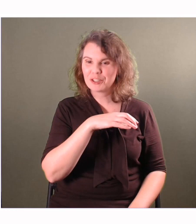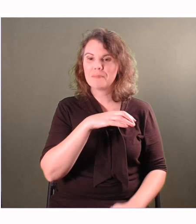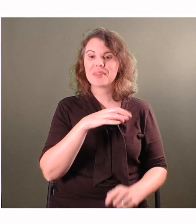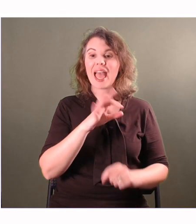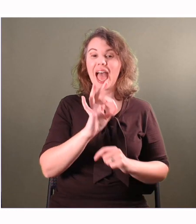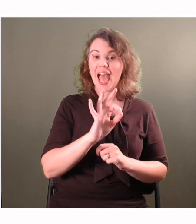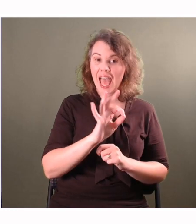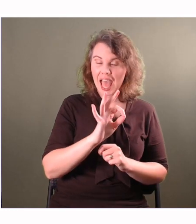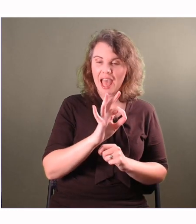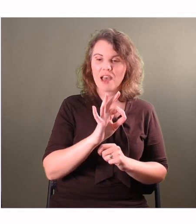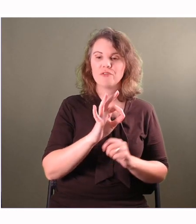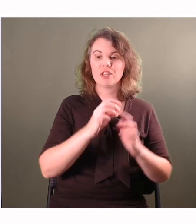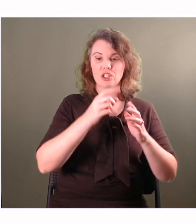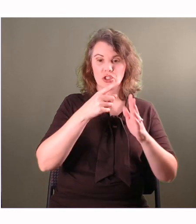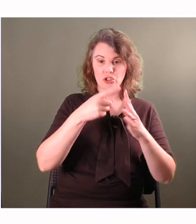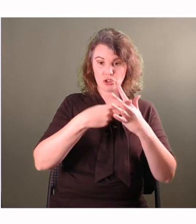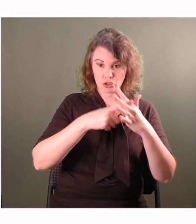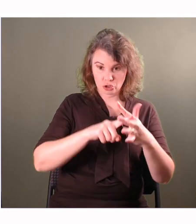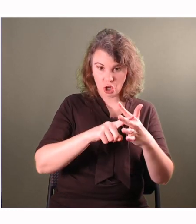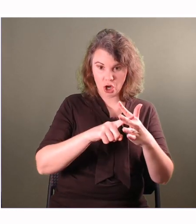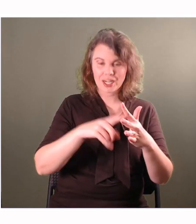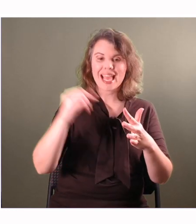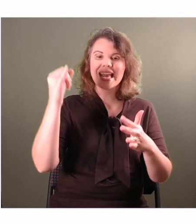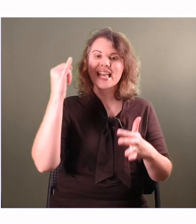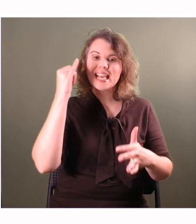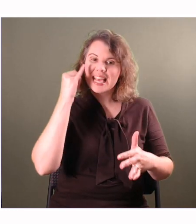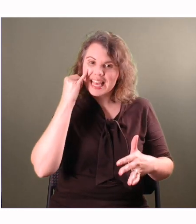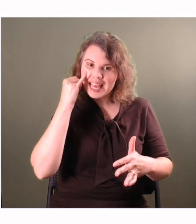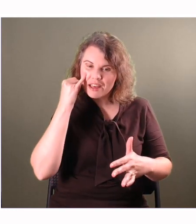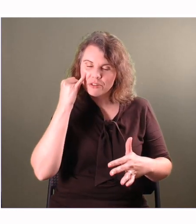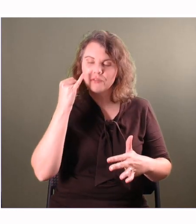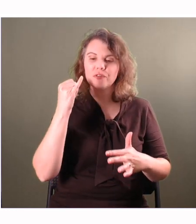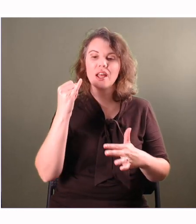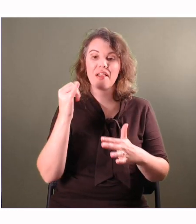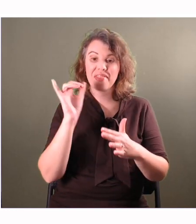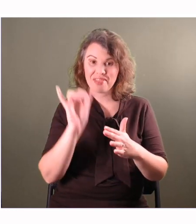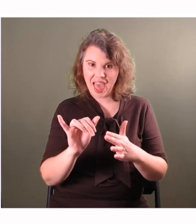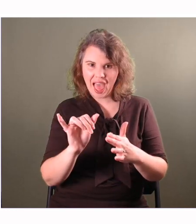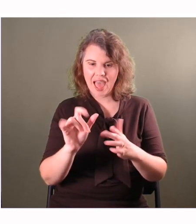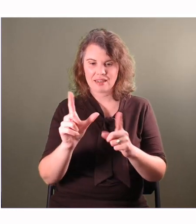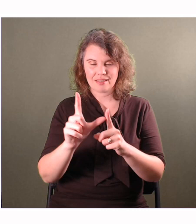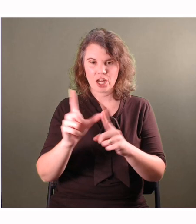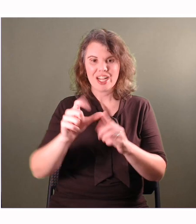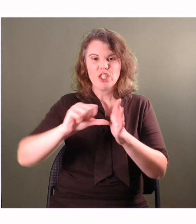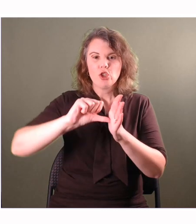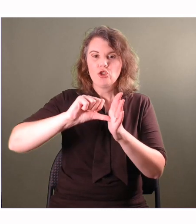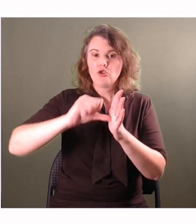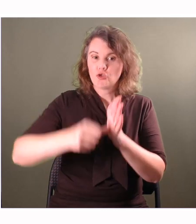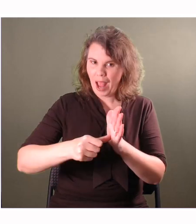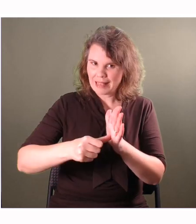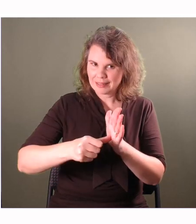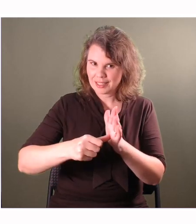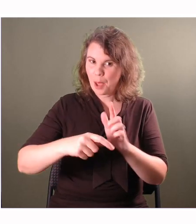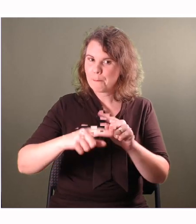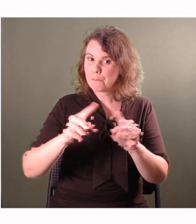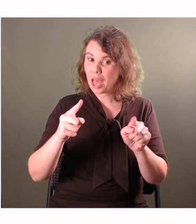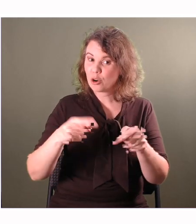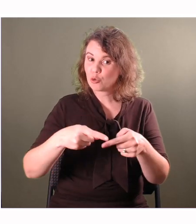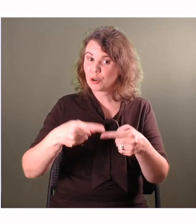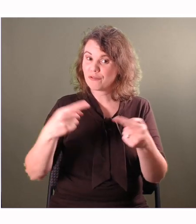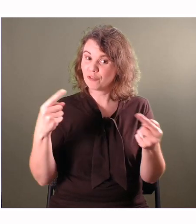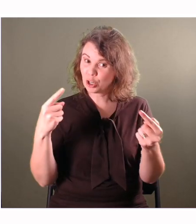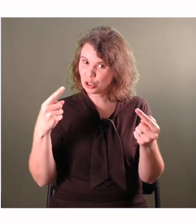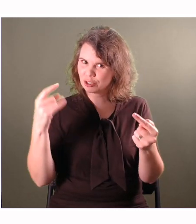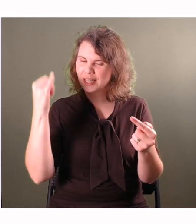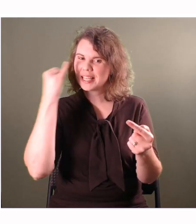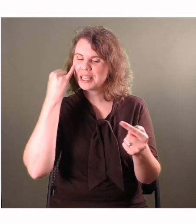strange. F is an onset, S is a coda if the syllable is stressed, but the